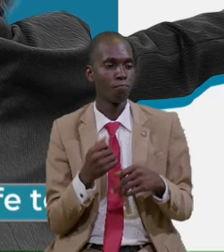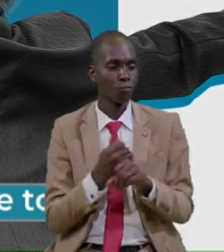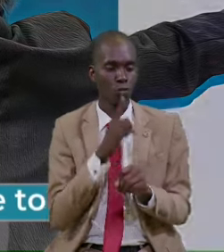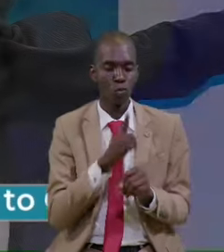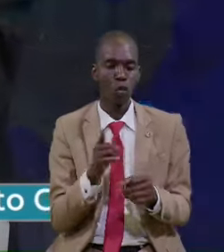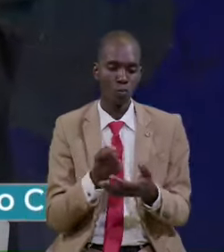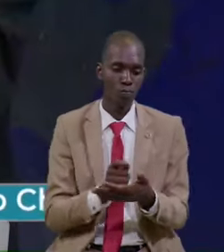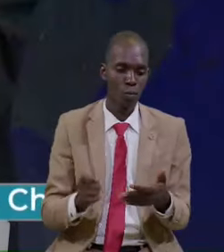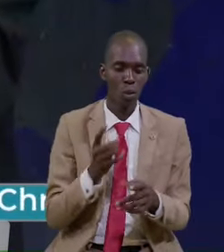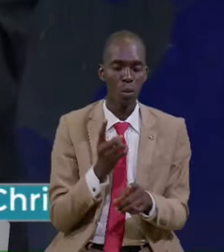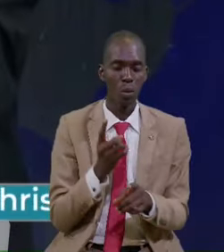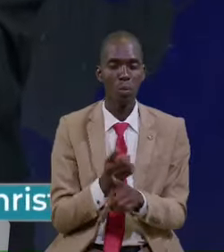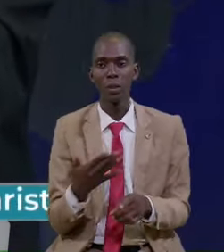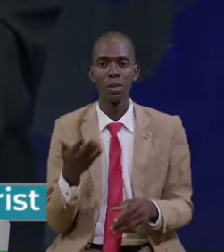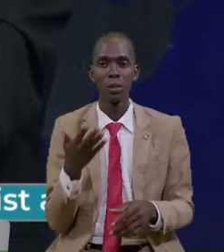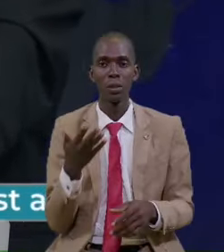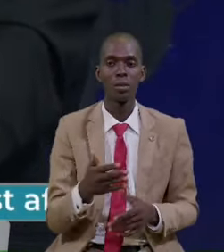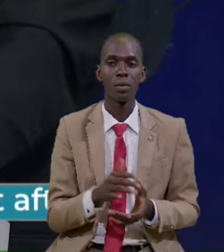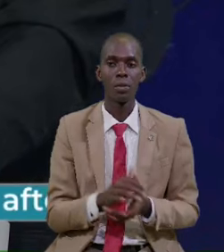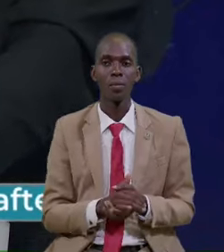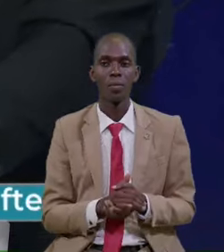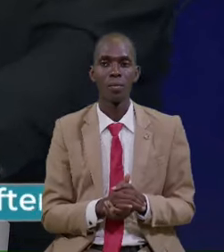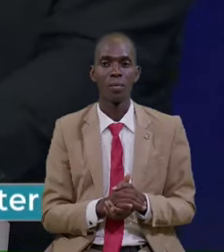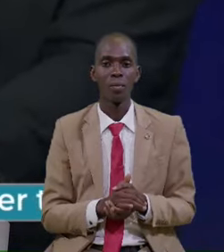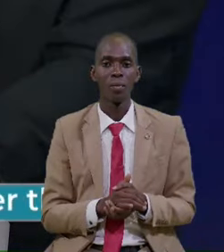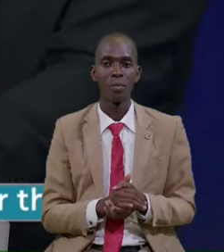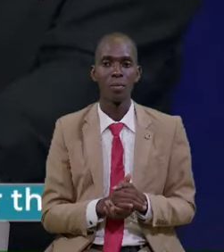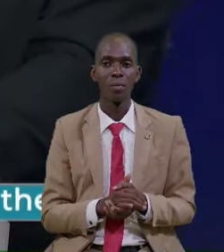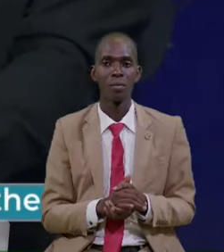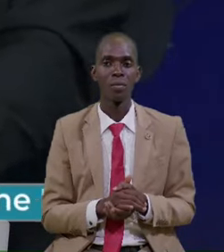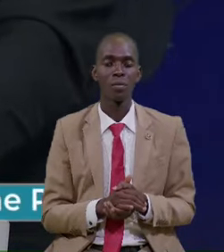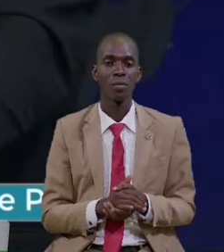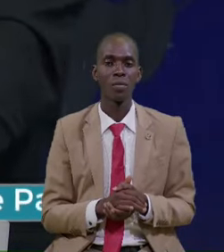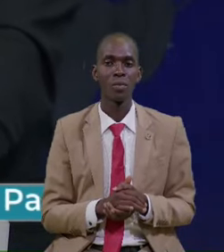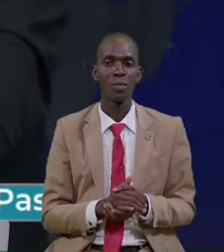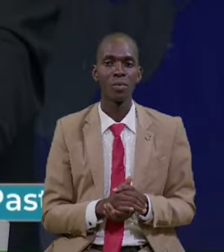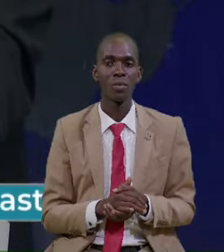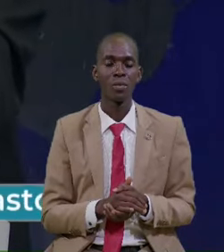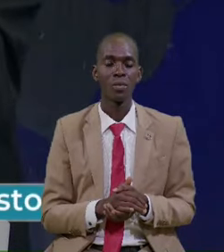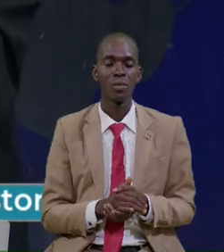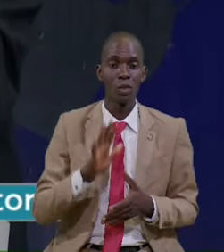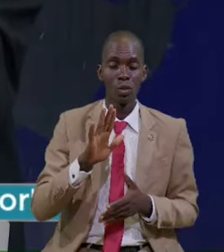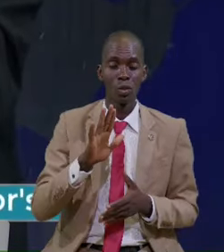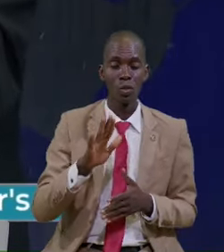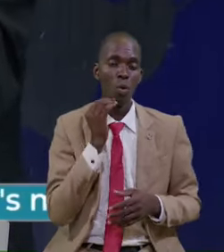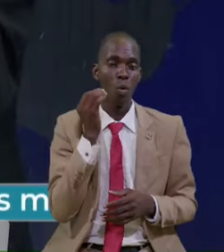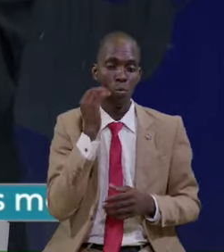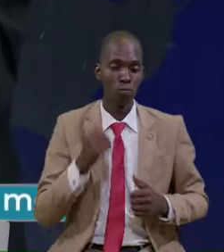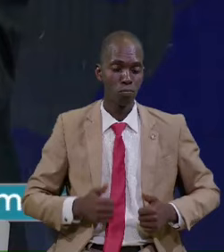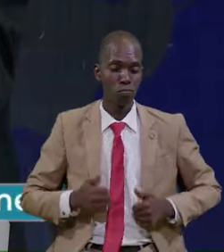fully. Please, the address should be traceable. Ensure